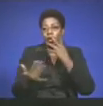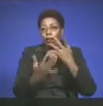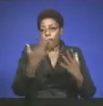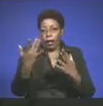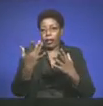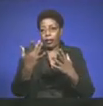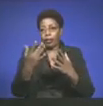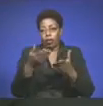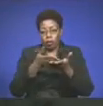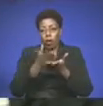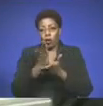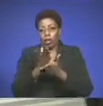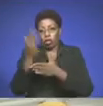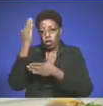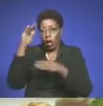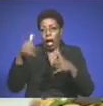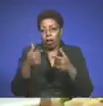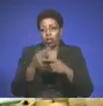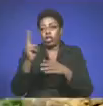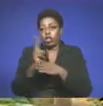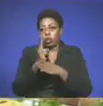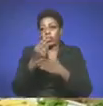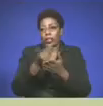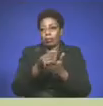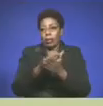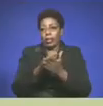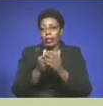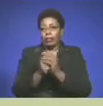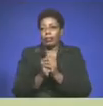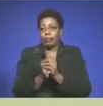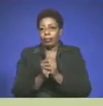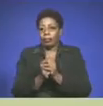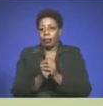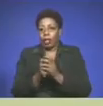okay. She already knows how she's going to use the funds.